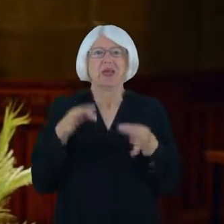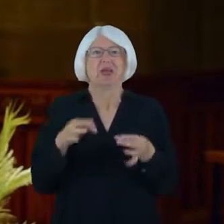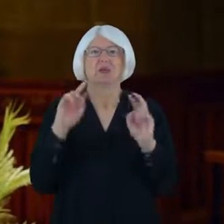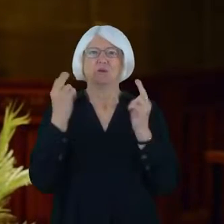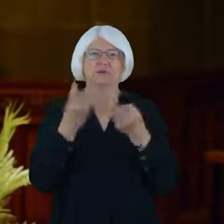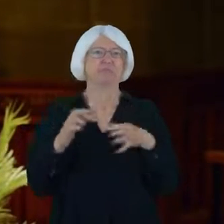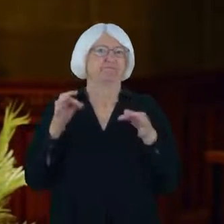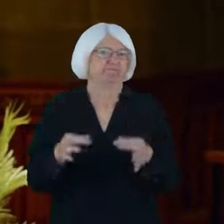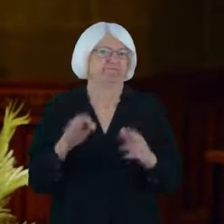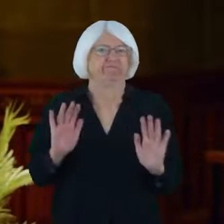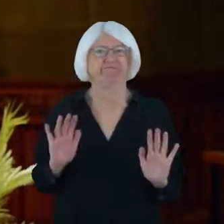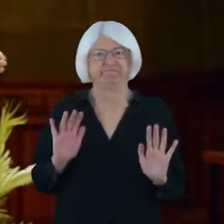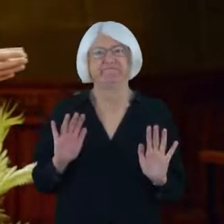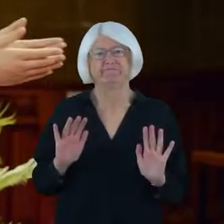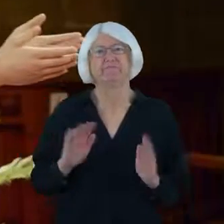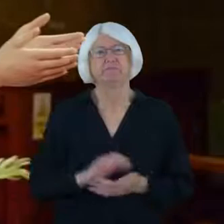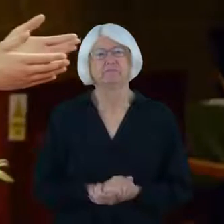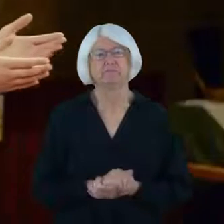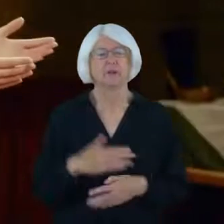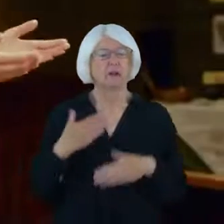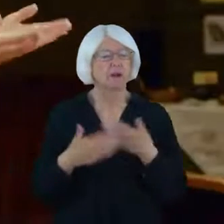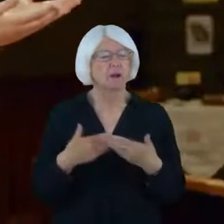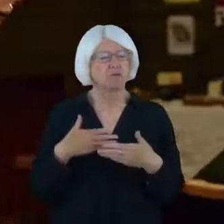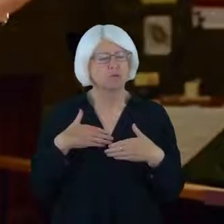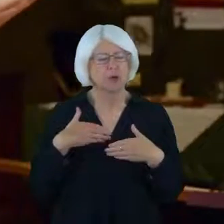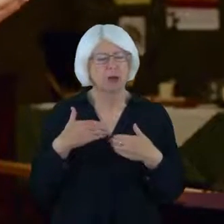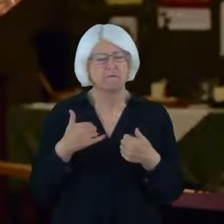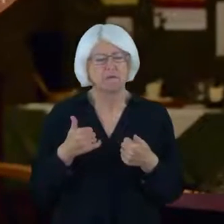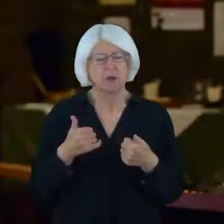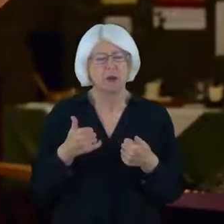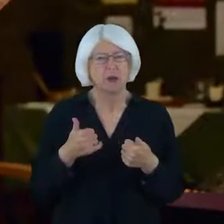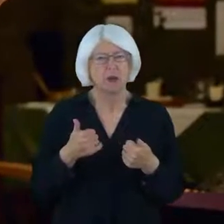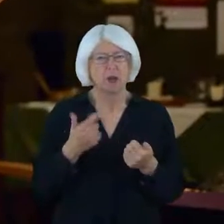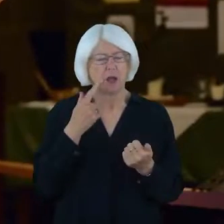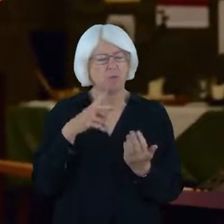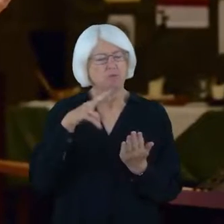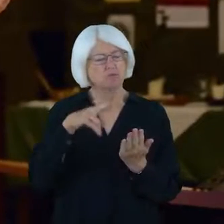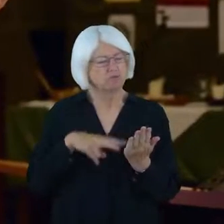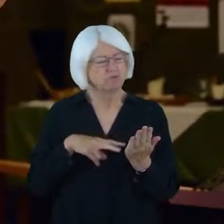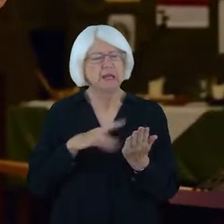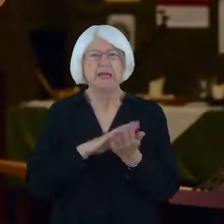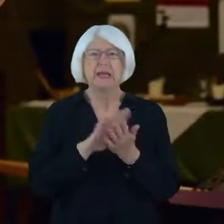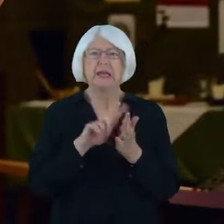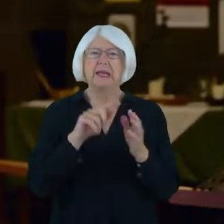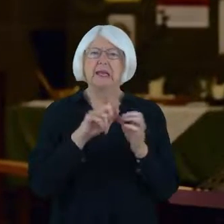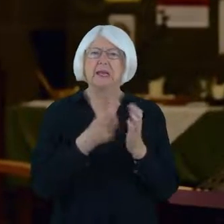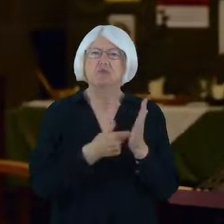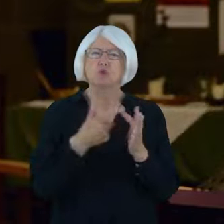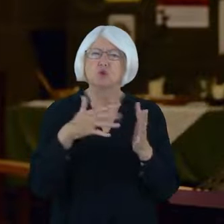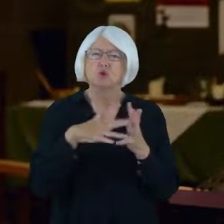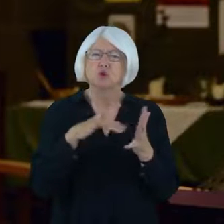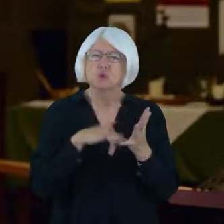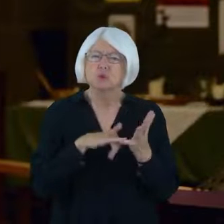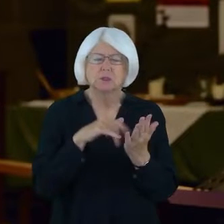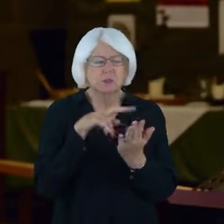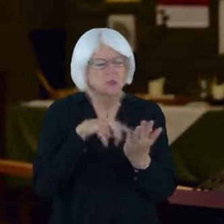As I found myself in recovery, I found myself holding the letter to the Hebrews. This text